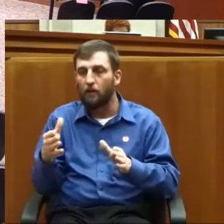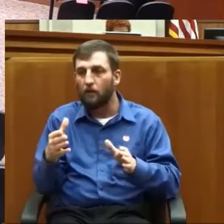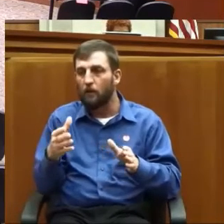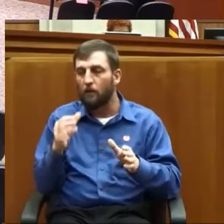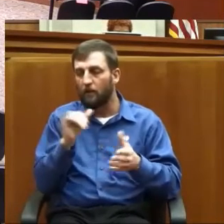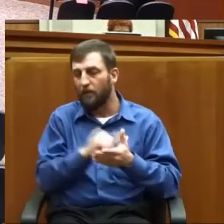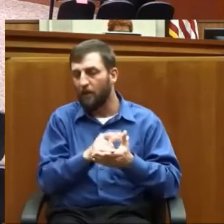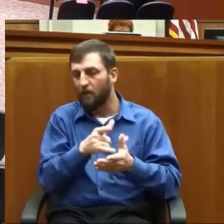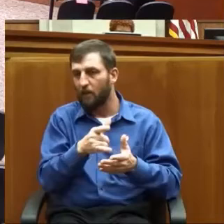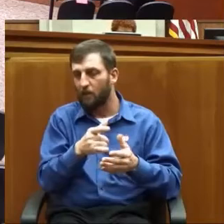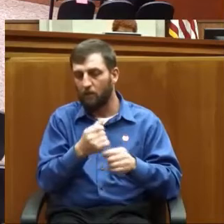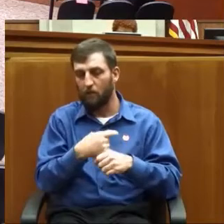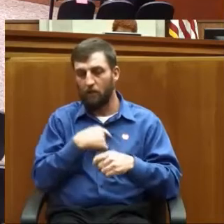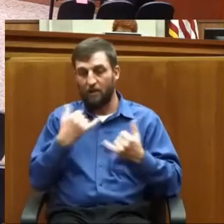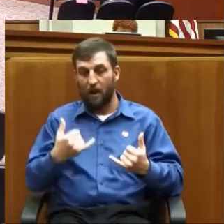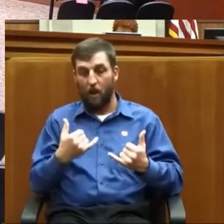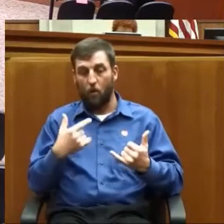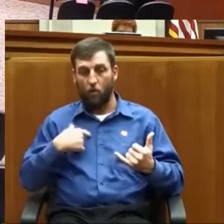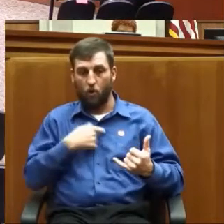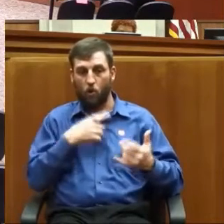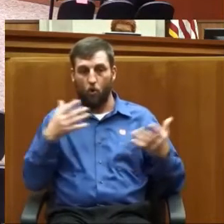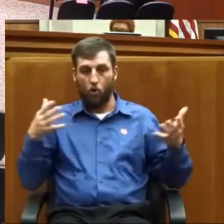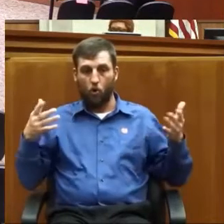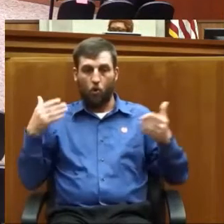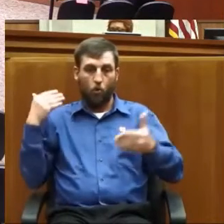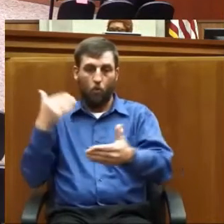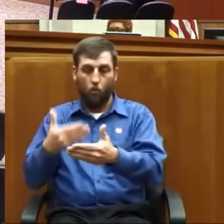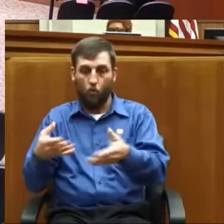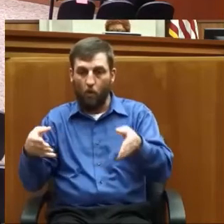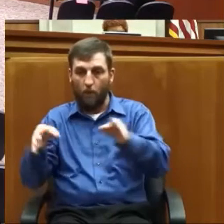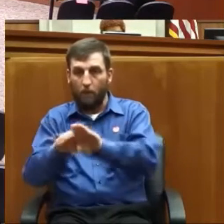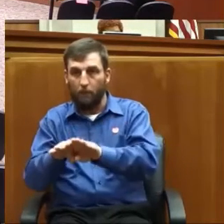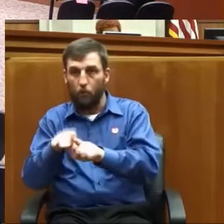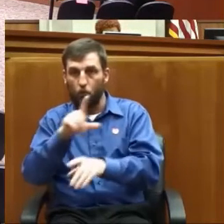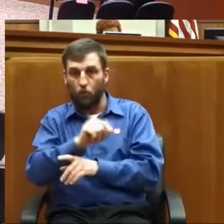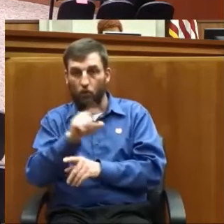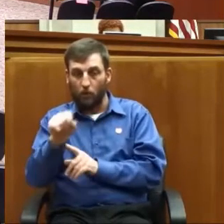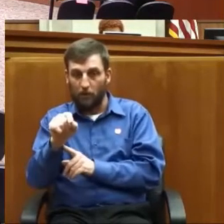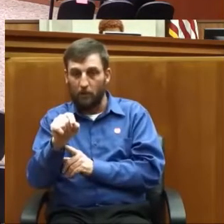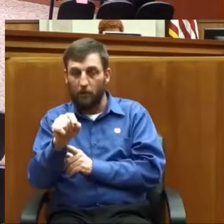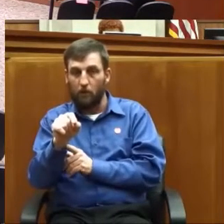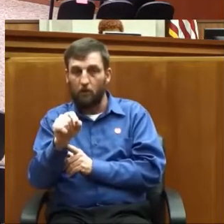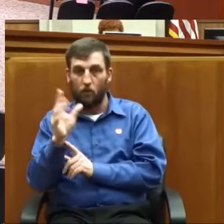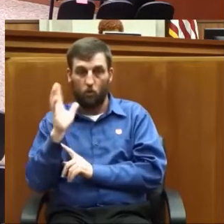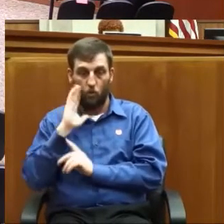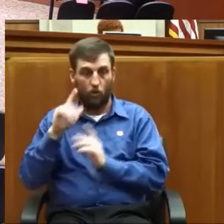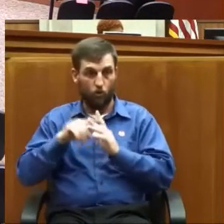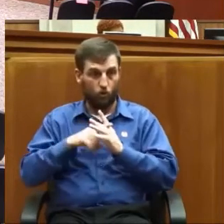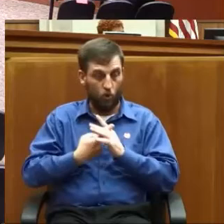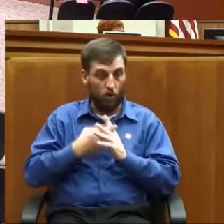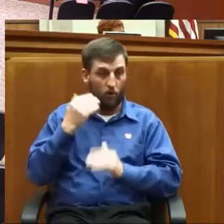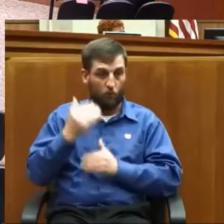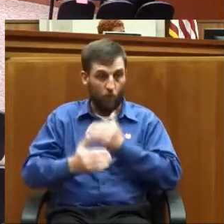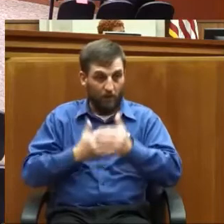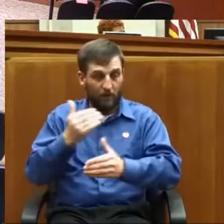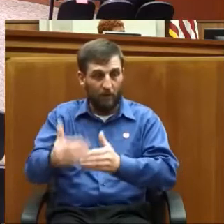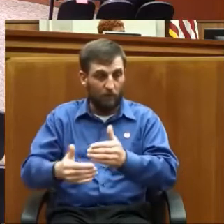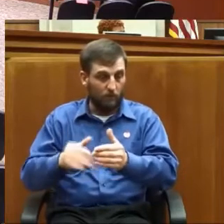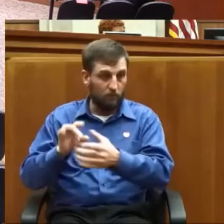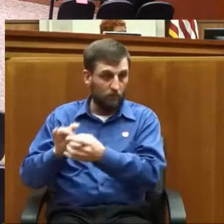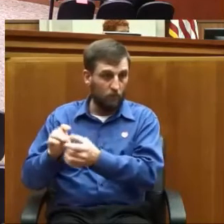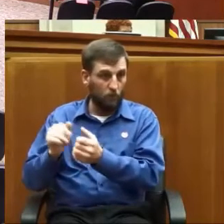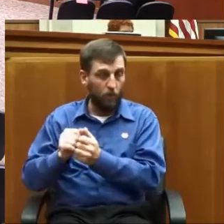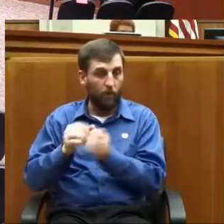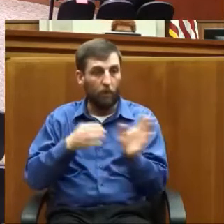in terms of, now that we're wrapping up 2020, we'll be beginning a process as it relates